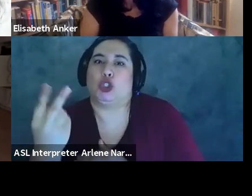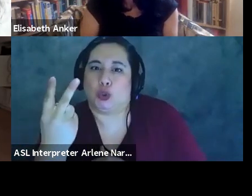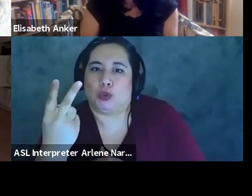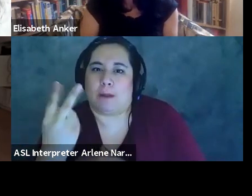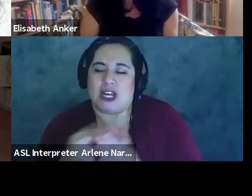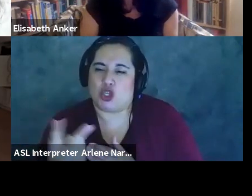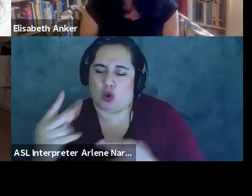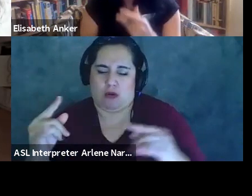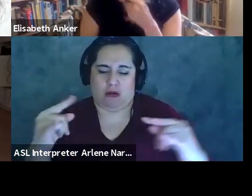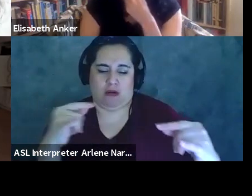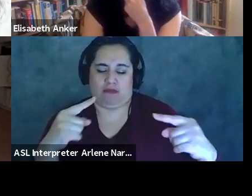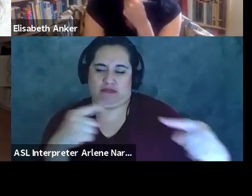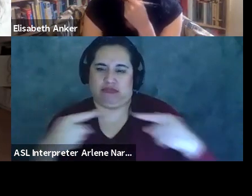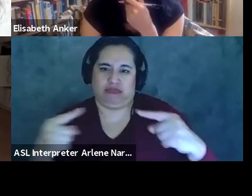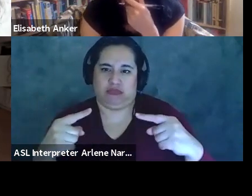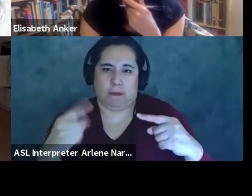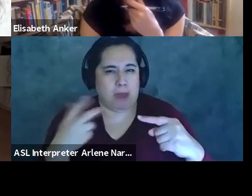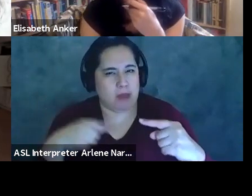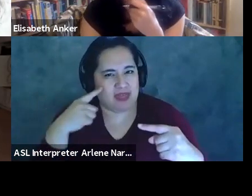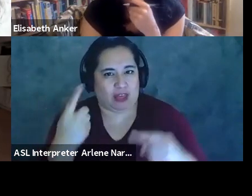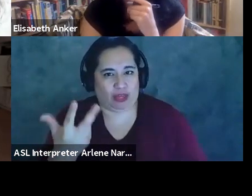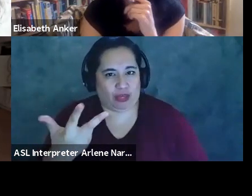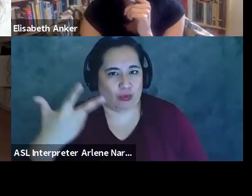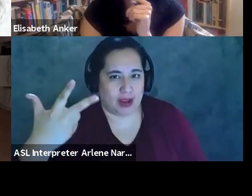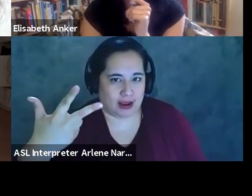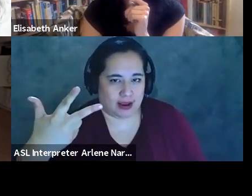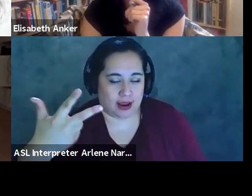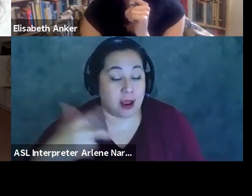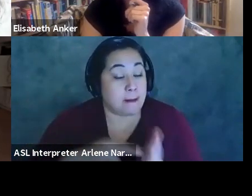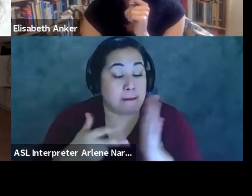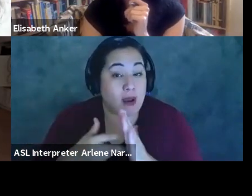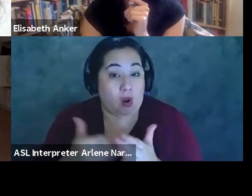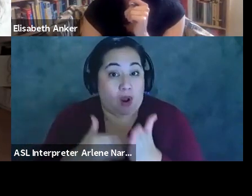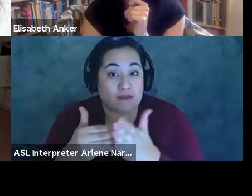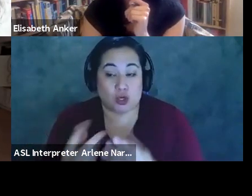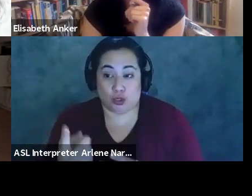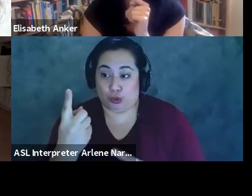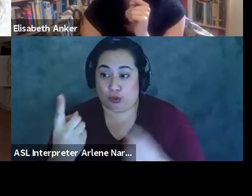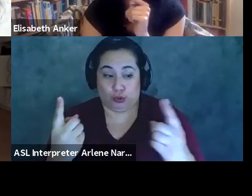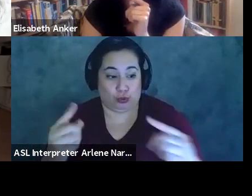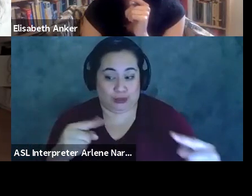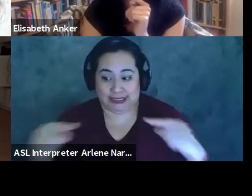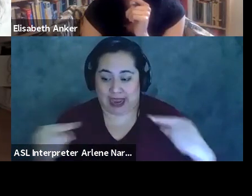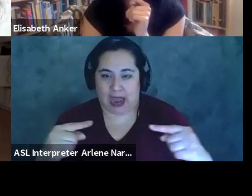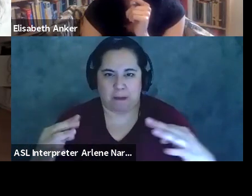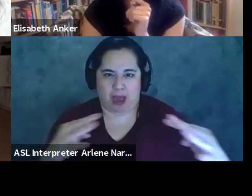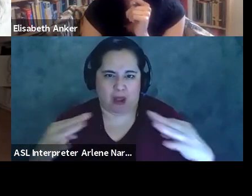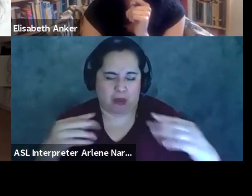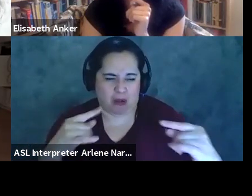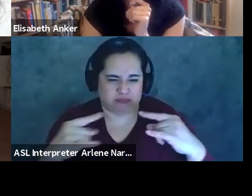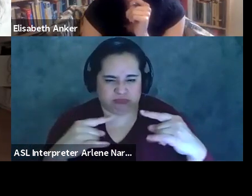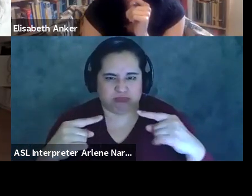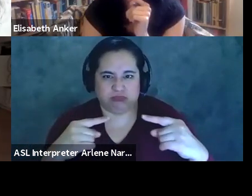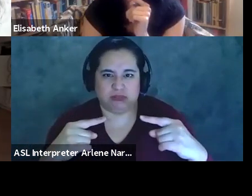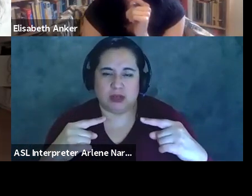whether we might see civil war as three, where often there are two sides in a battle played off against one another in a kind